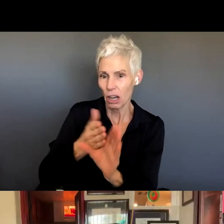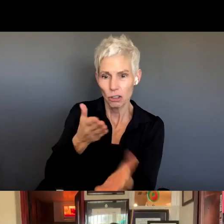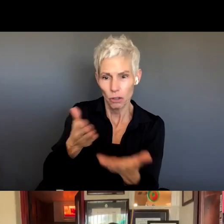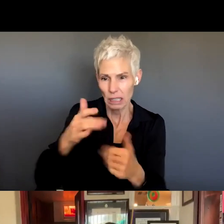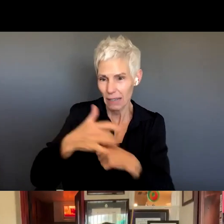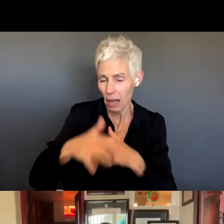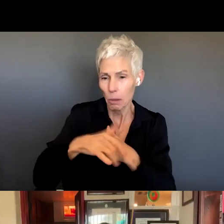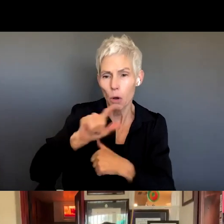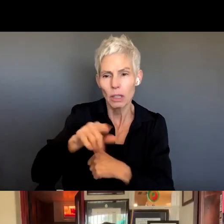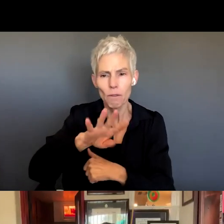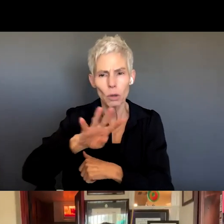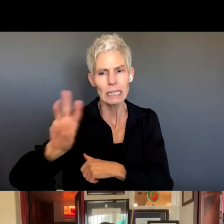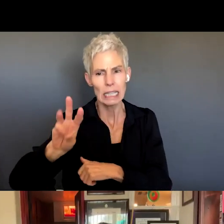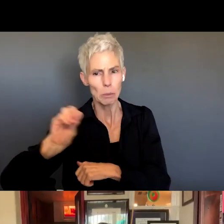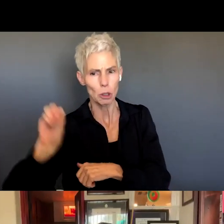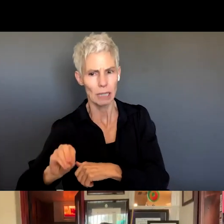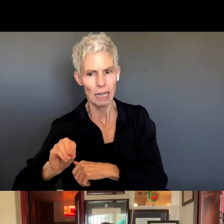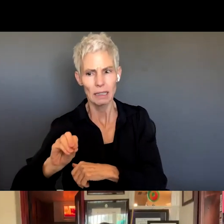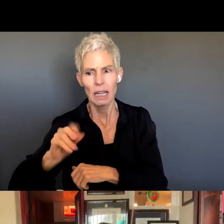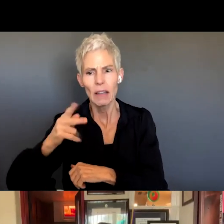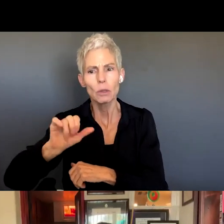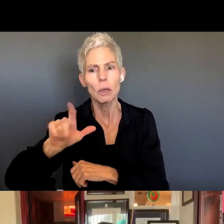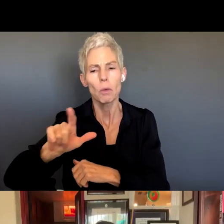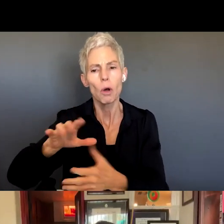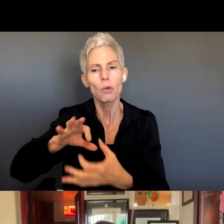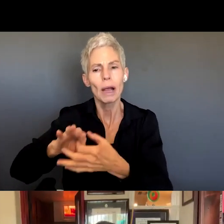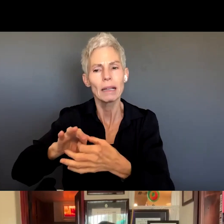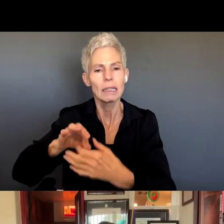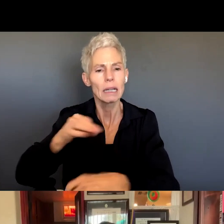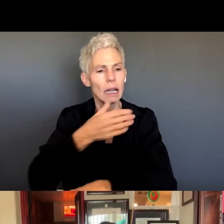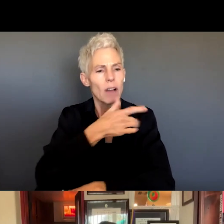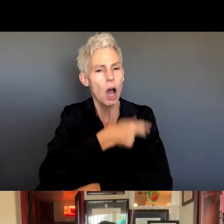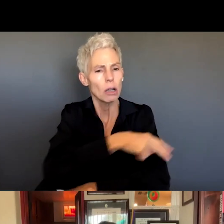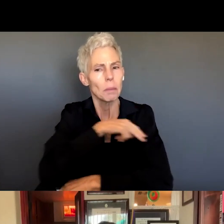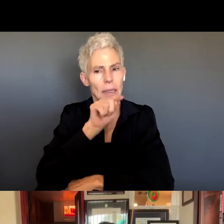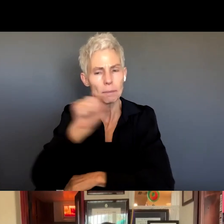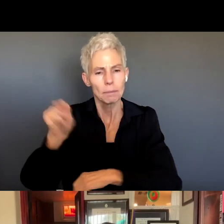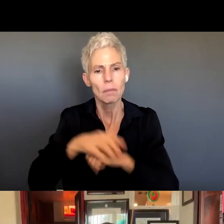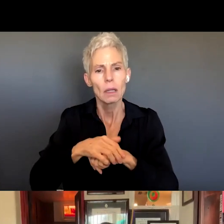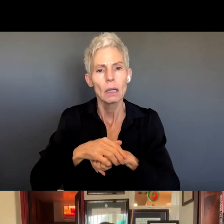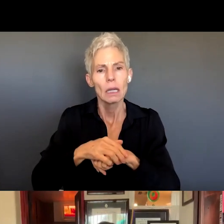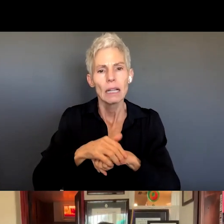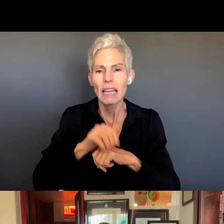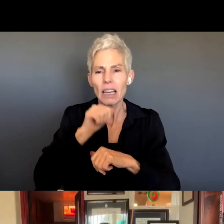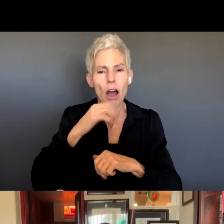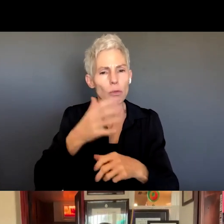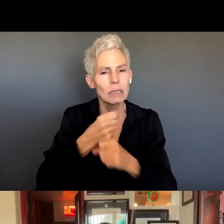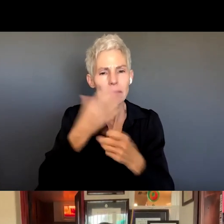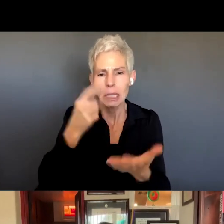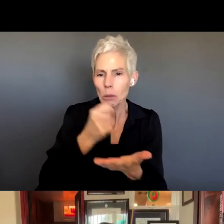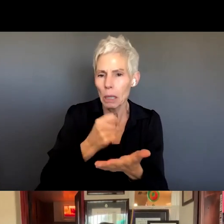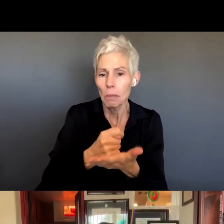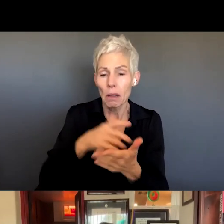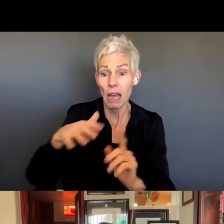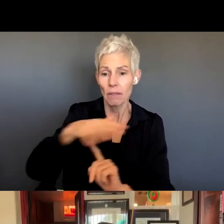46%, according to a poll of Medicare taking hospitals. So they're getting little to no treatment in a very stressful